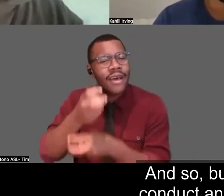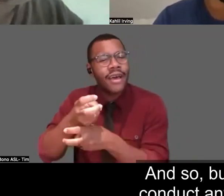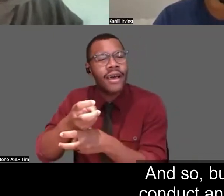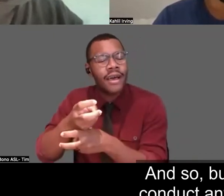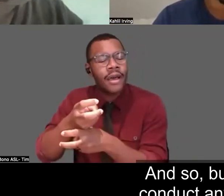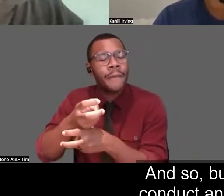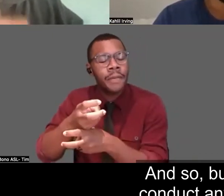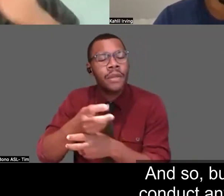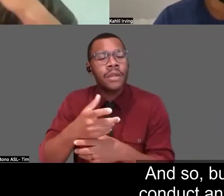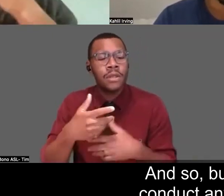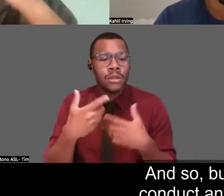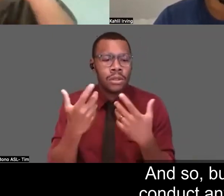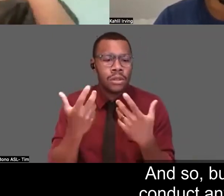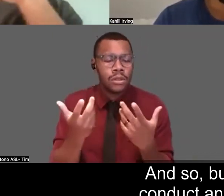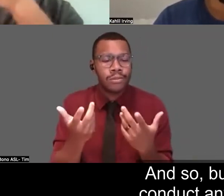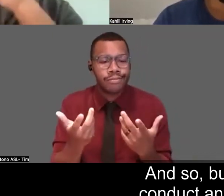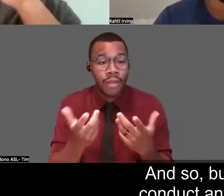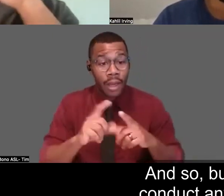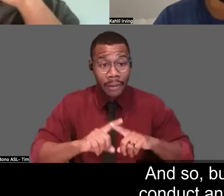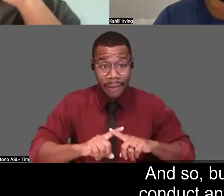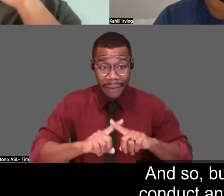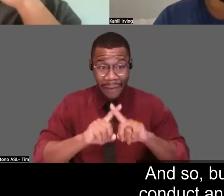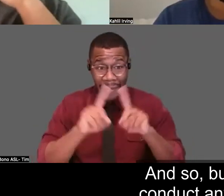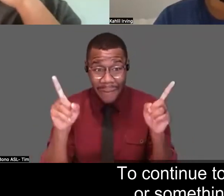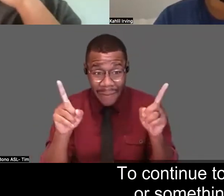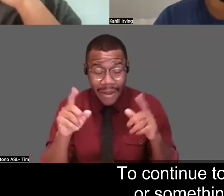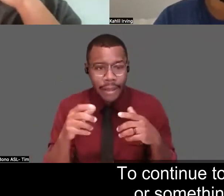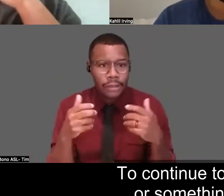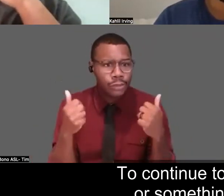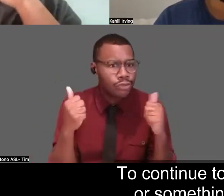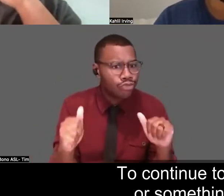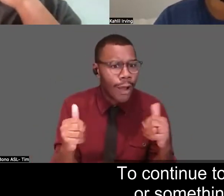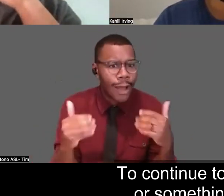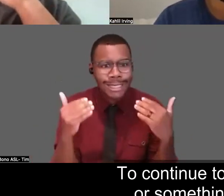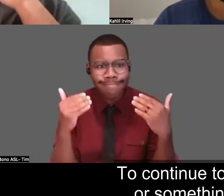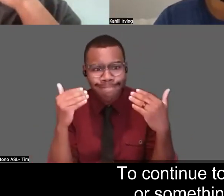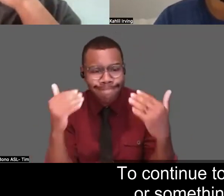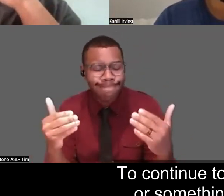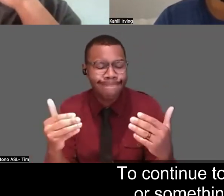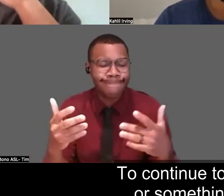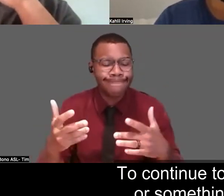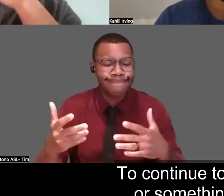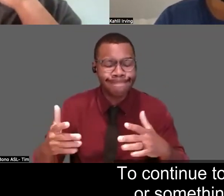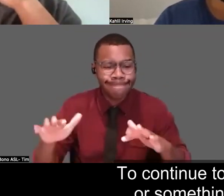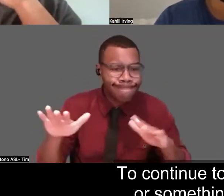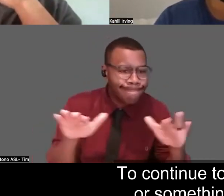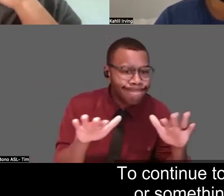but to try and conduct anyway, right? To continue to be conductive or something like